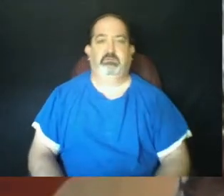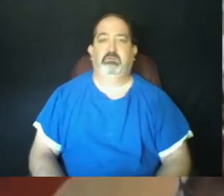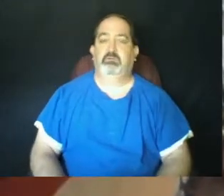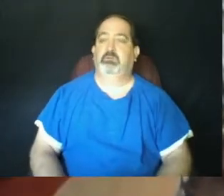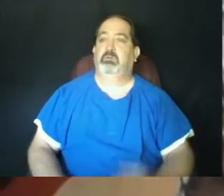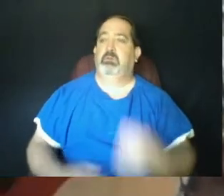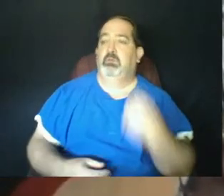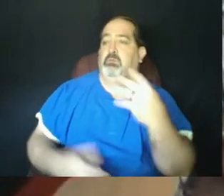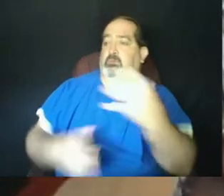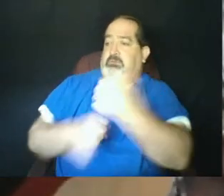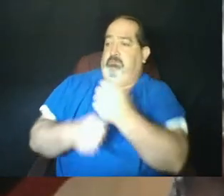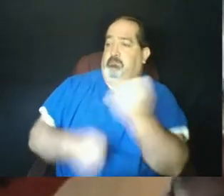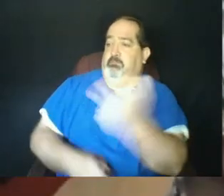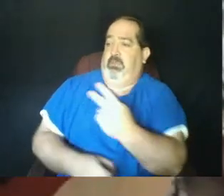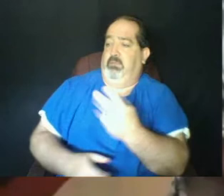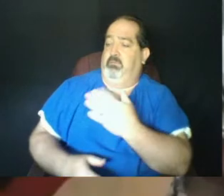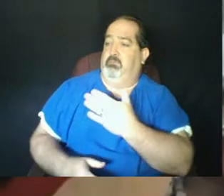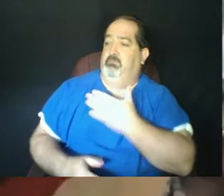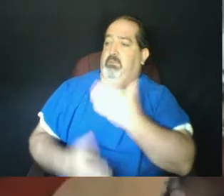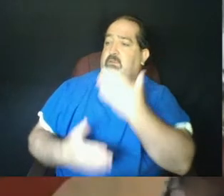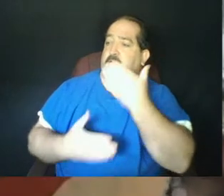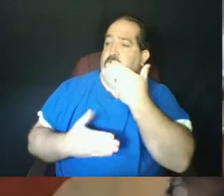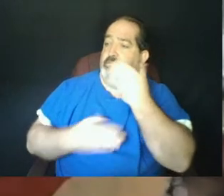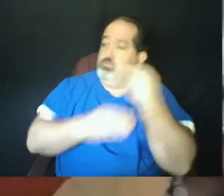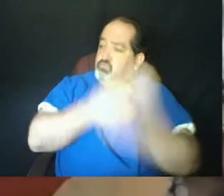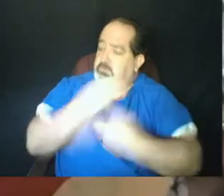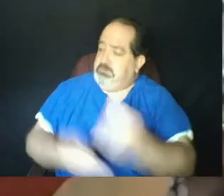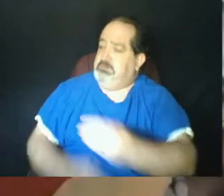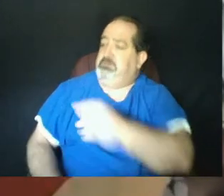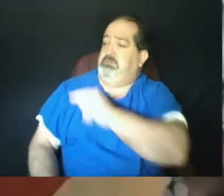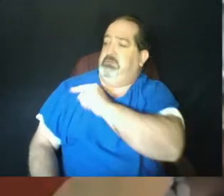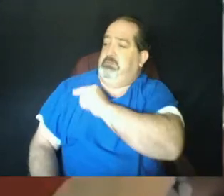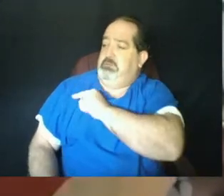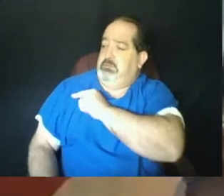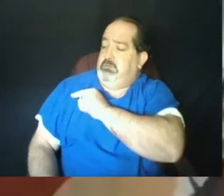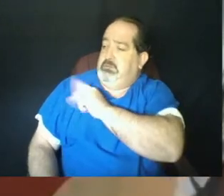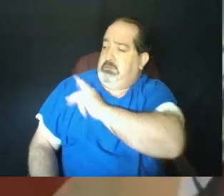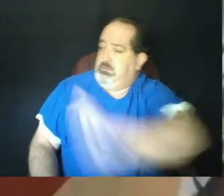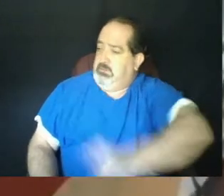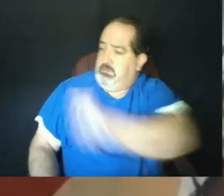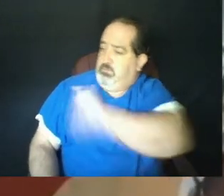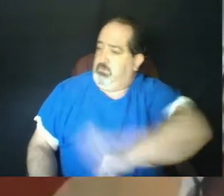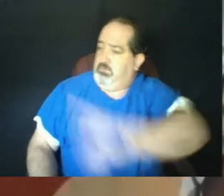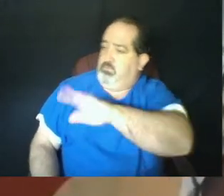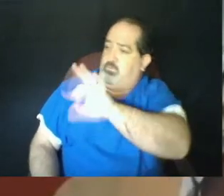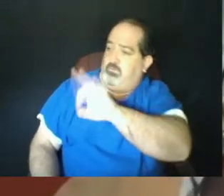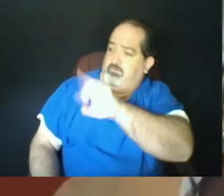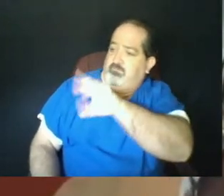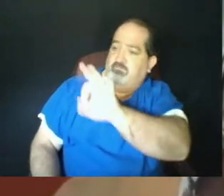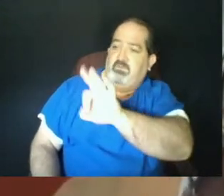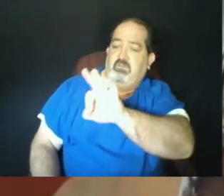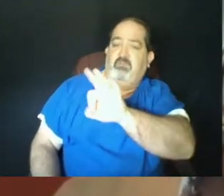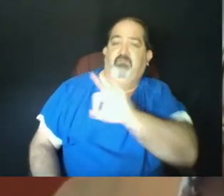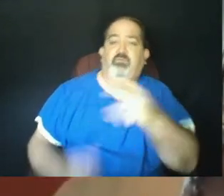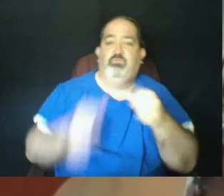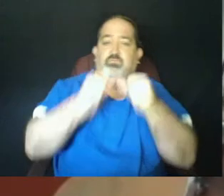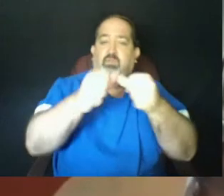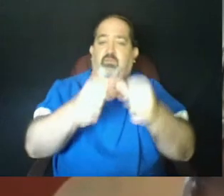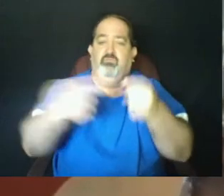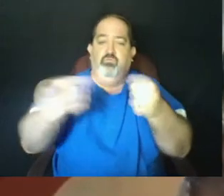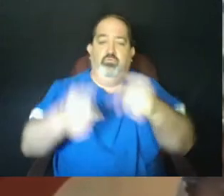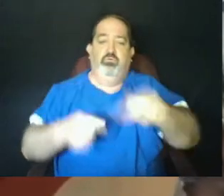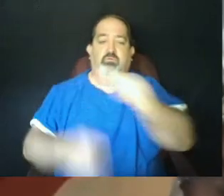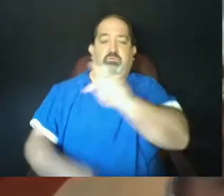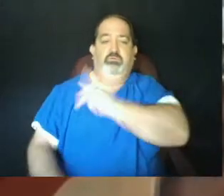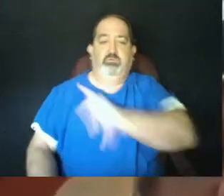Receive back then, my gracious king and queen, your fief, and may you ever rule this realm